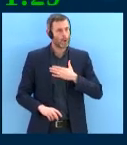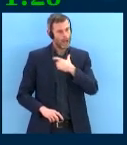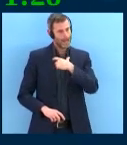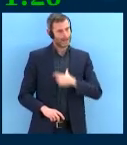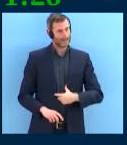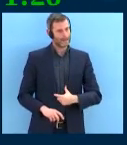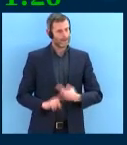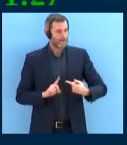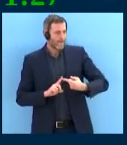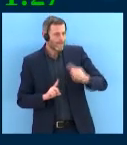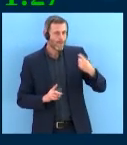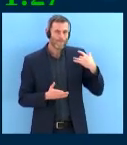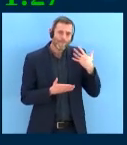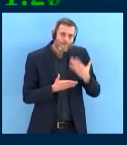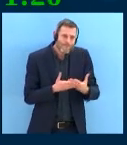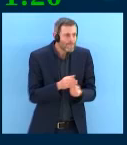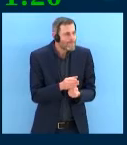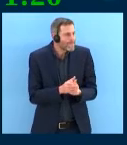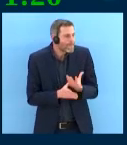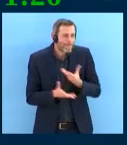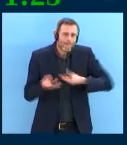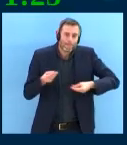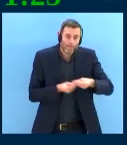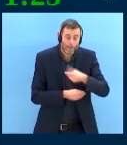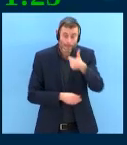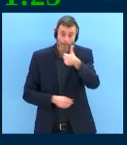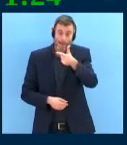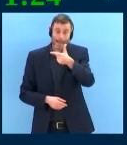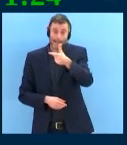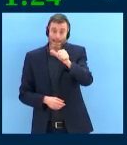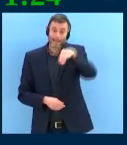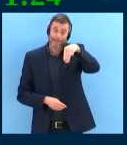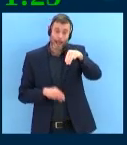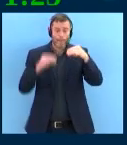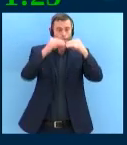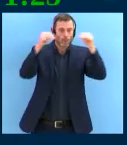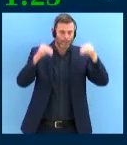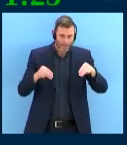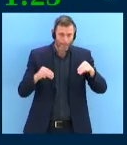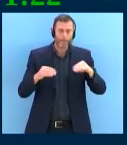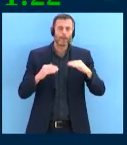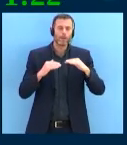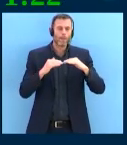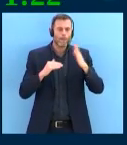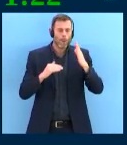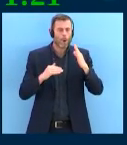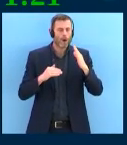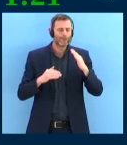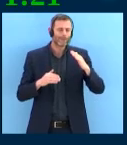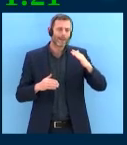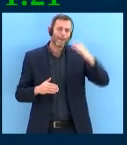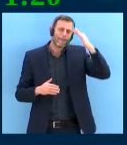perspectives. The TAM Museum aims to do just that, to reject ethno-national myths,